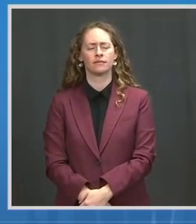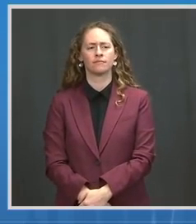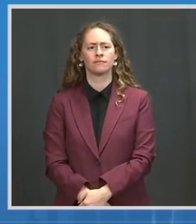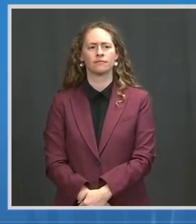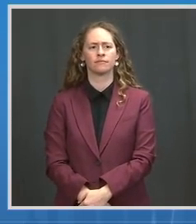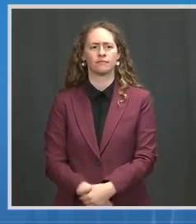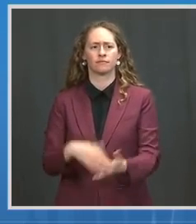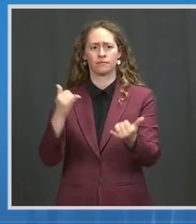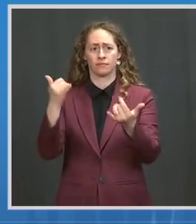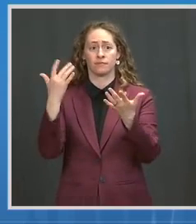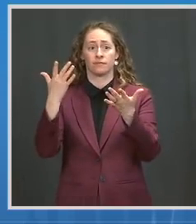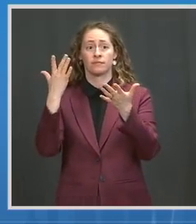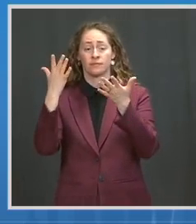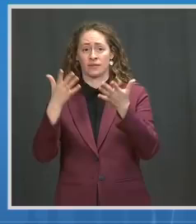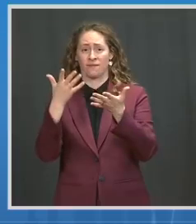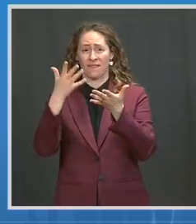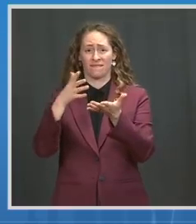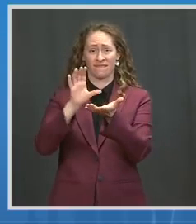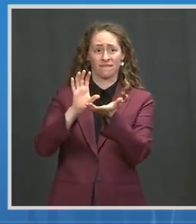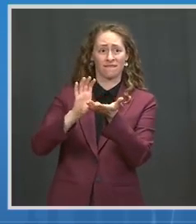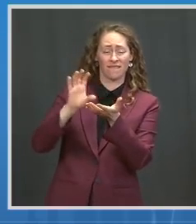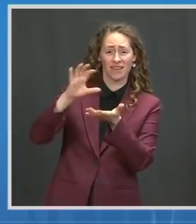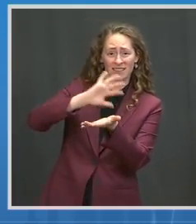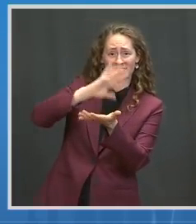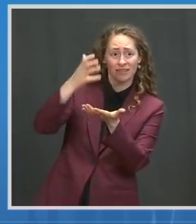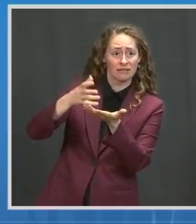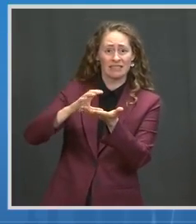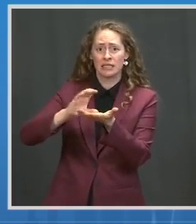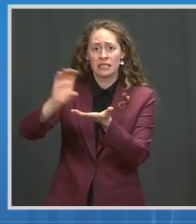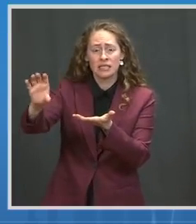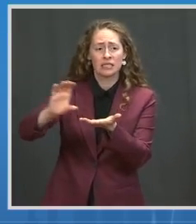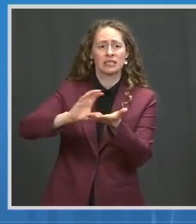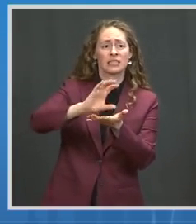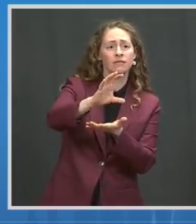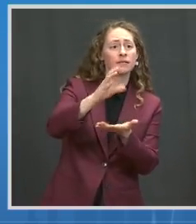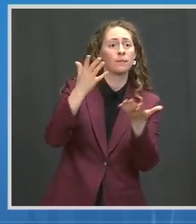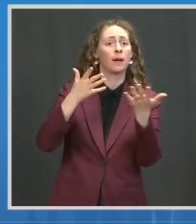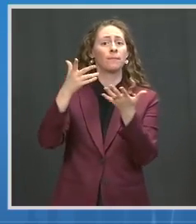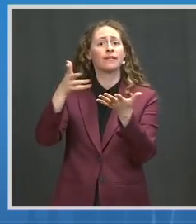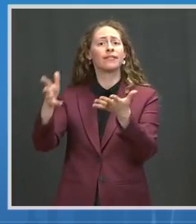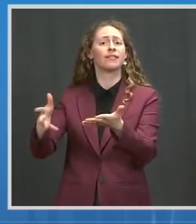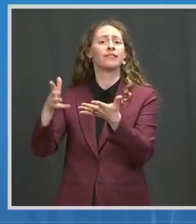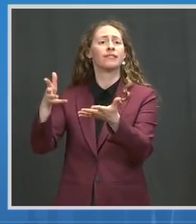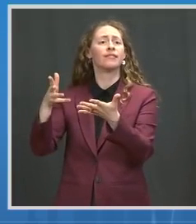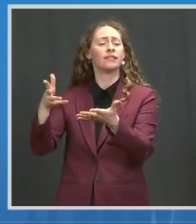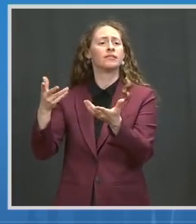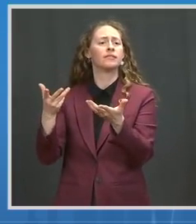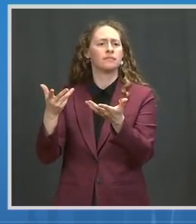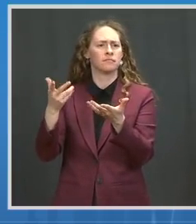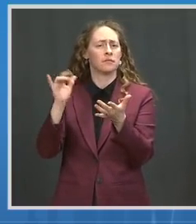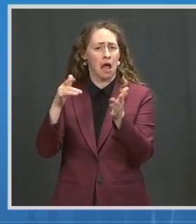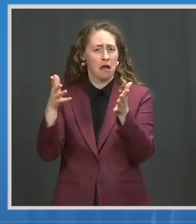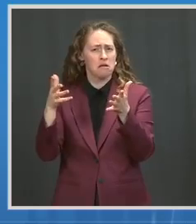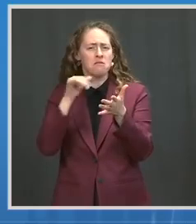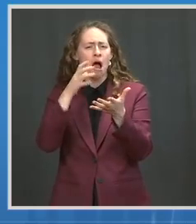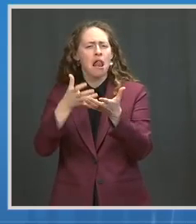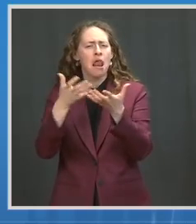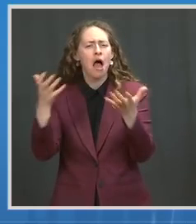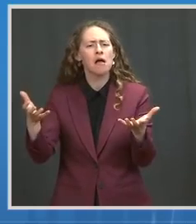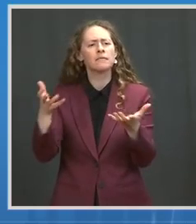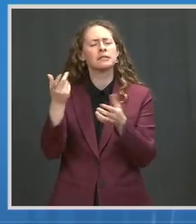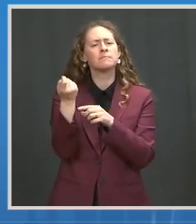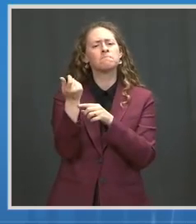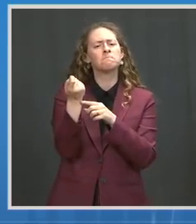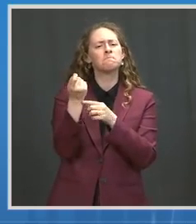out to states that will ultimately not be used. These will be fractional amounts and really will not